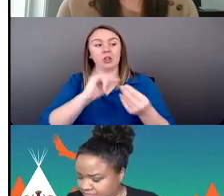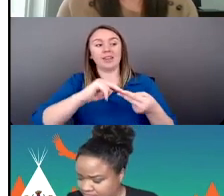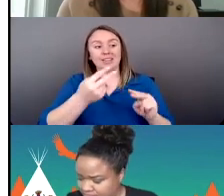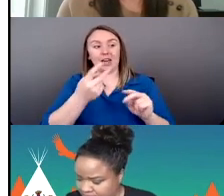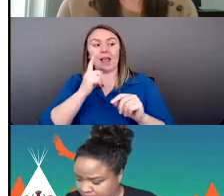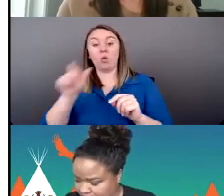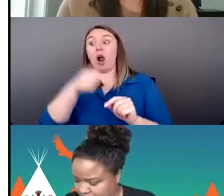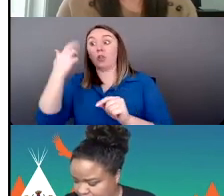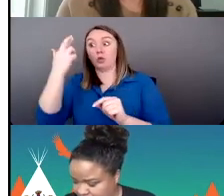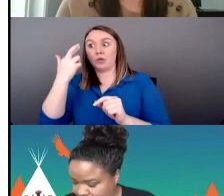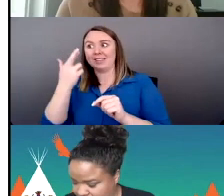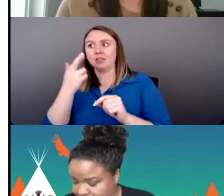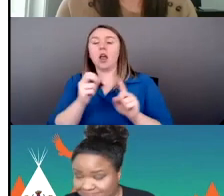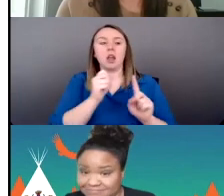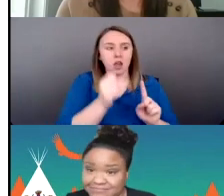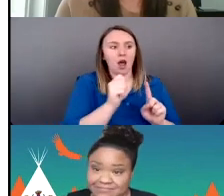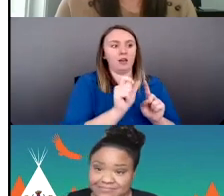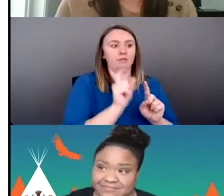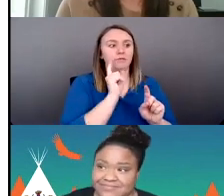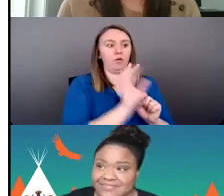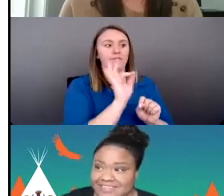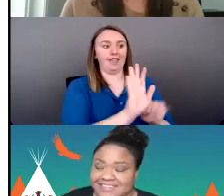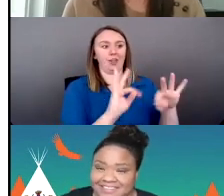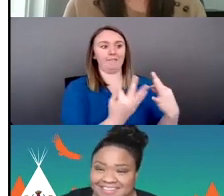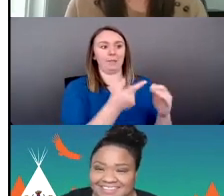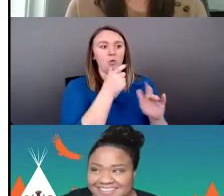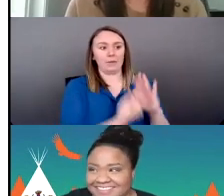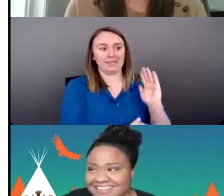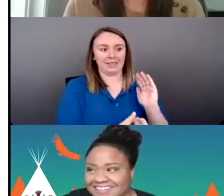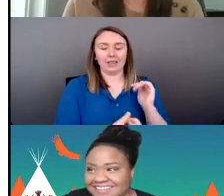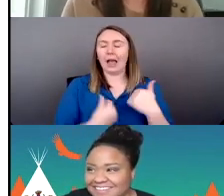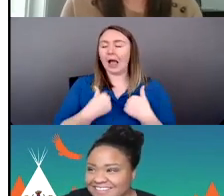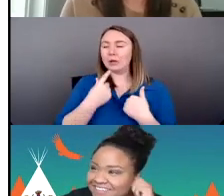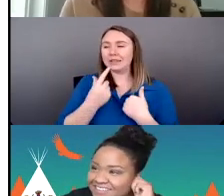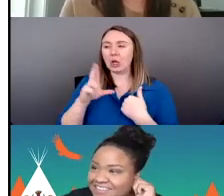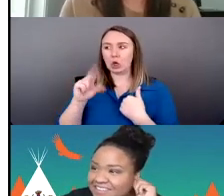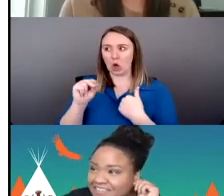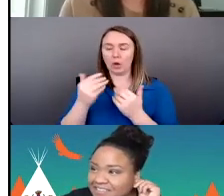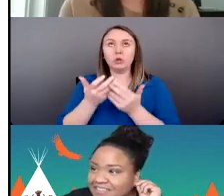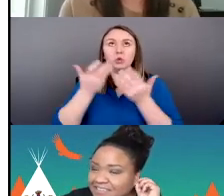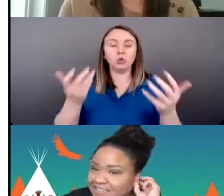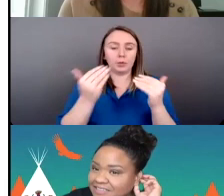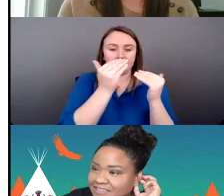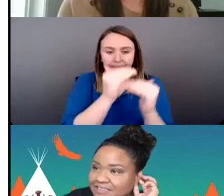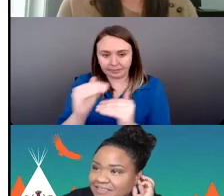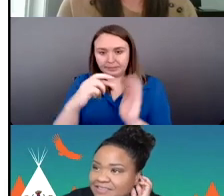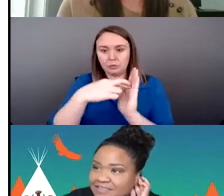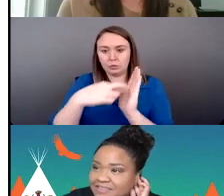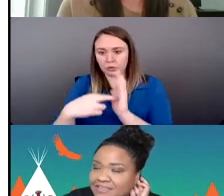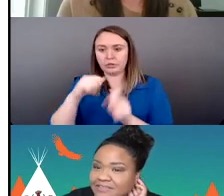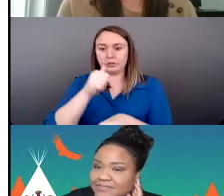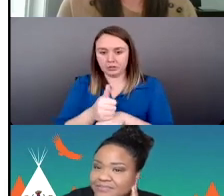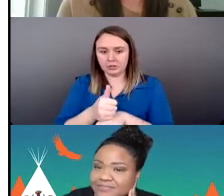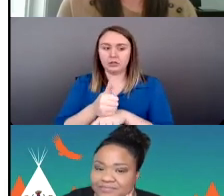would say no. There are a lot of restrictions and rules in place for this